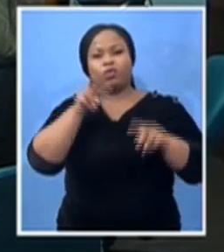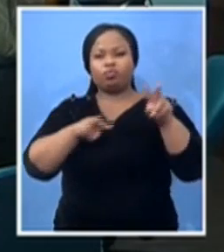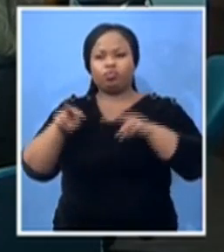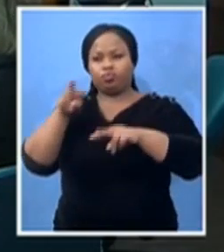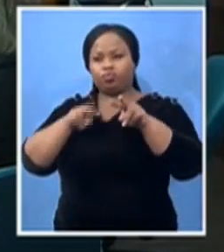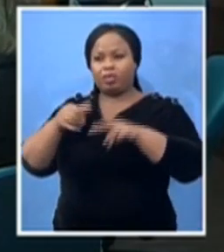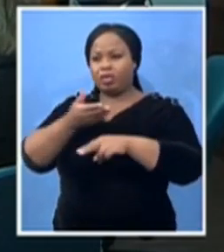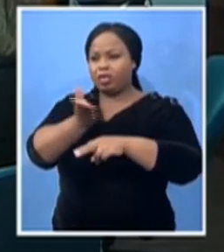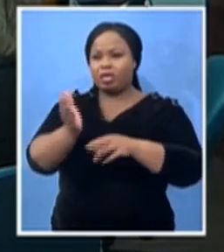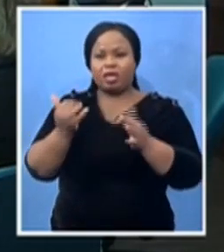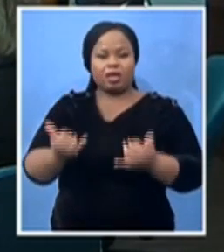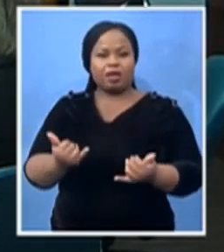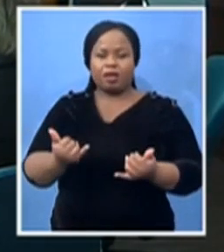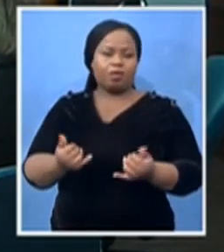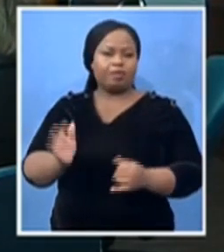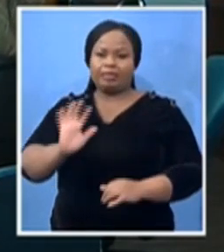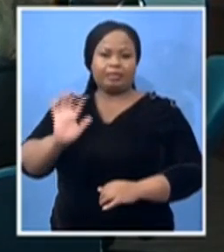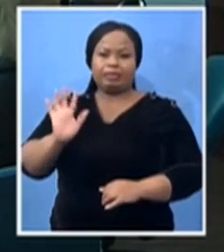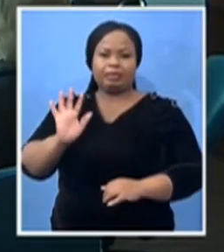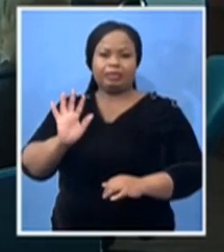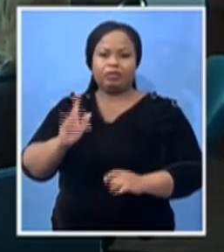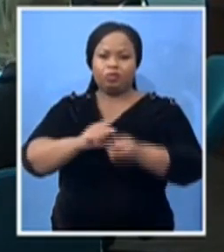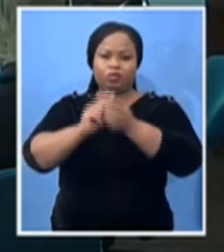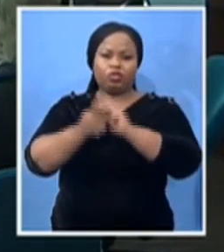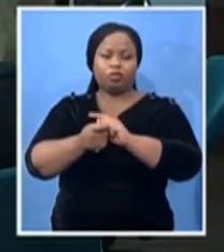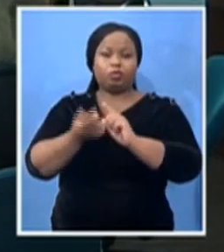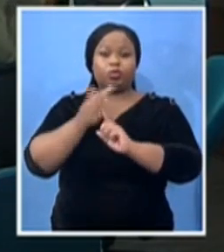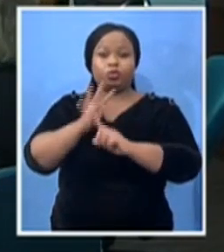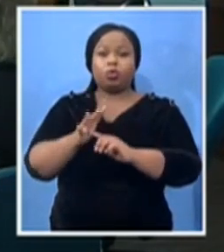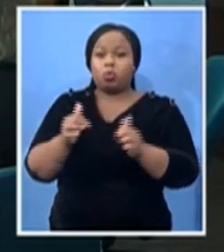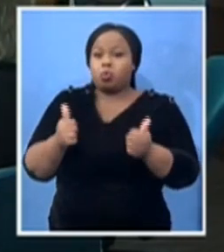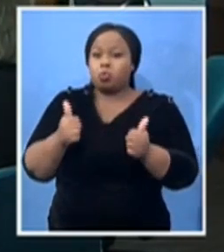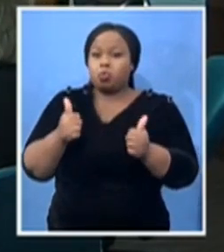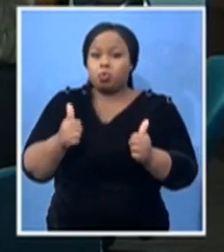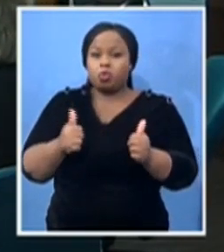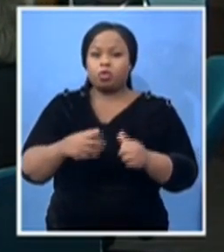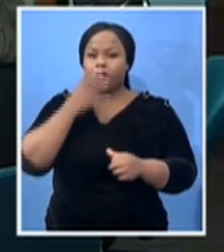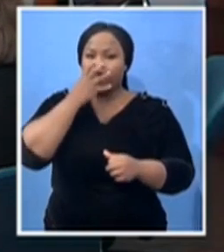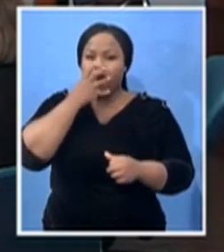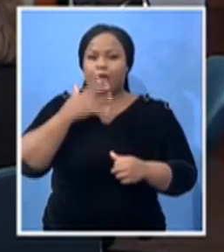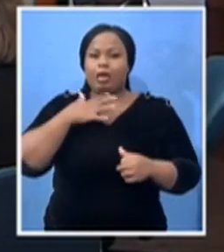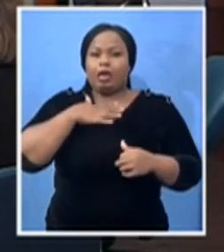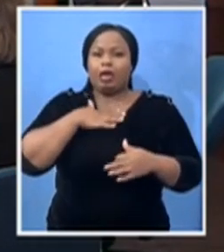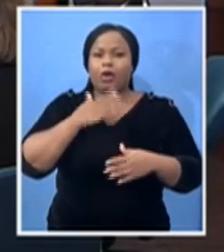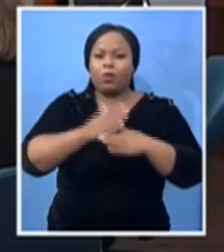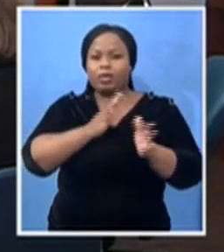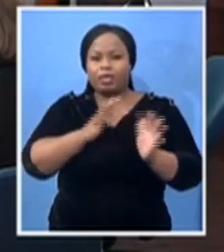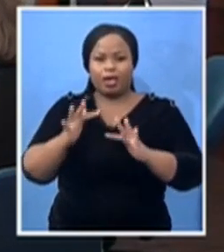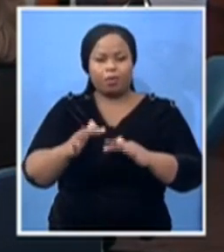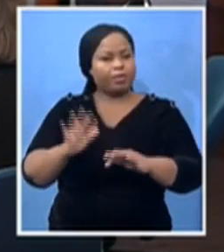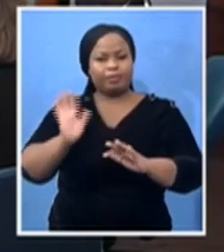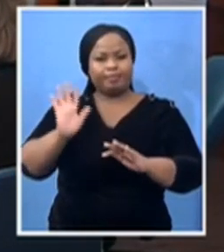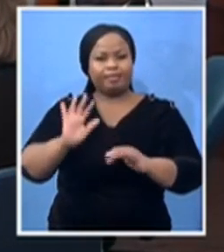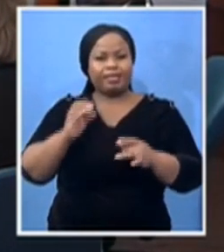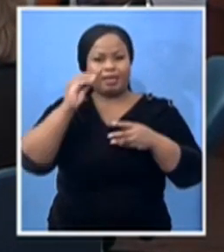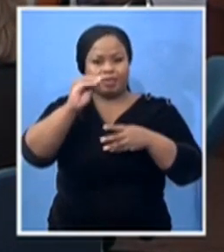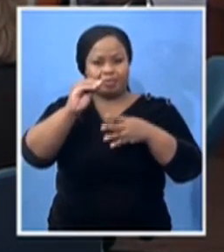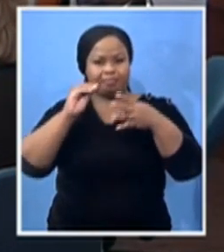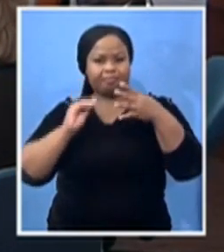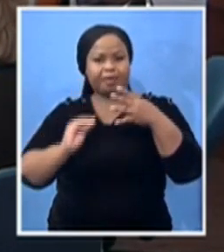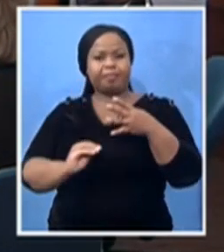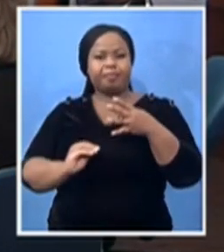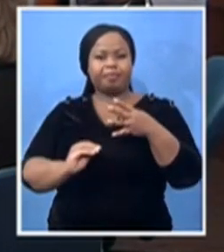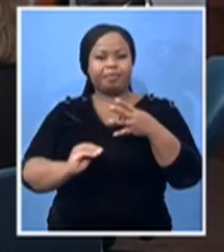way of showing how good the ventilators do, I'm going to move that item to the end